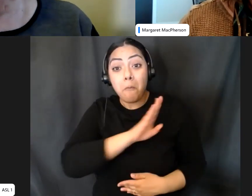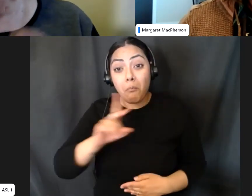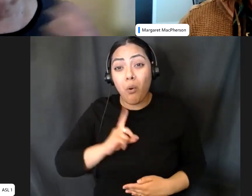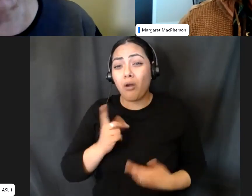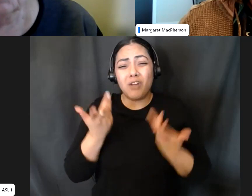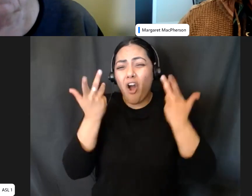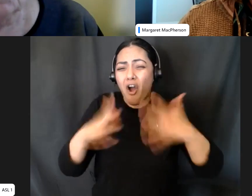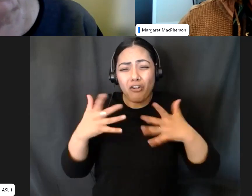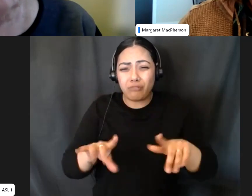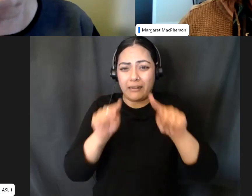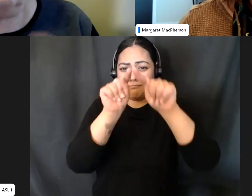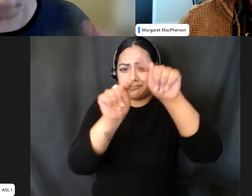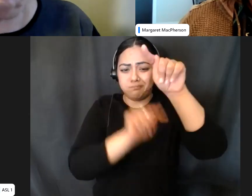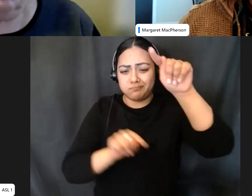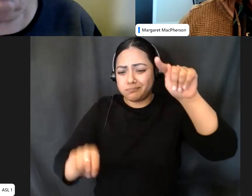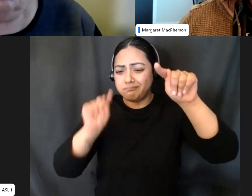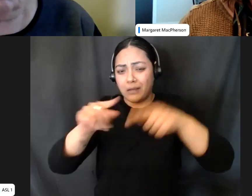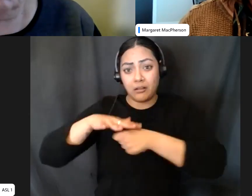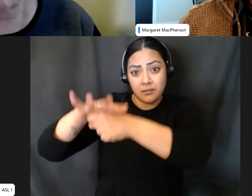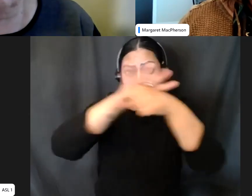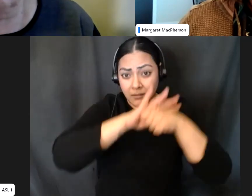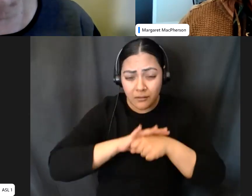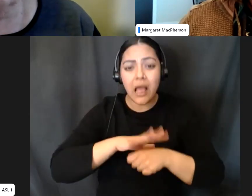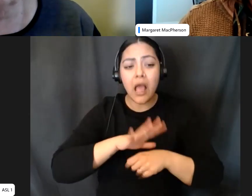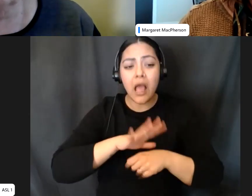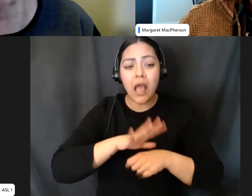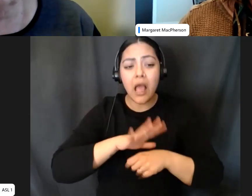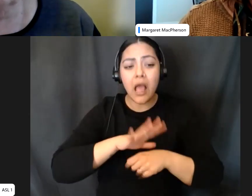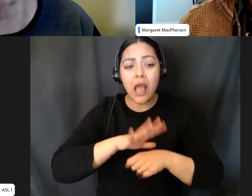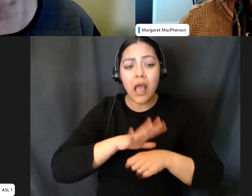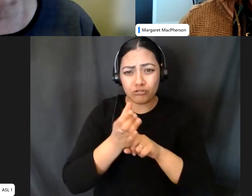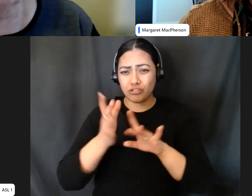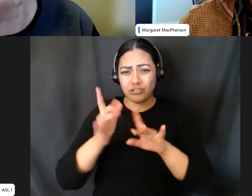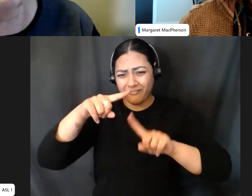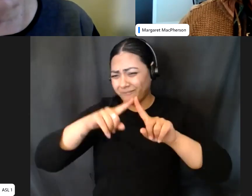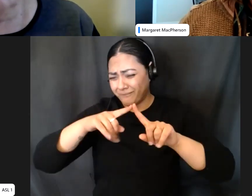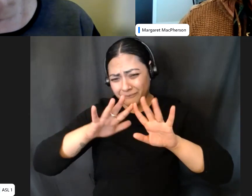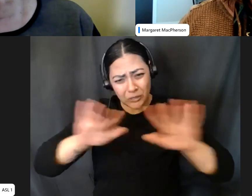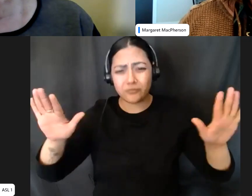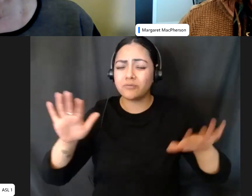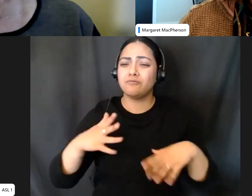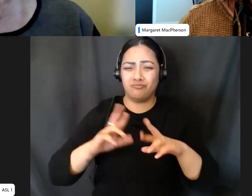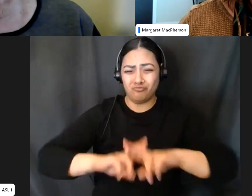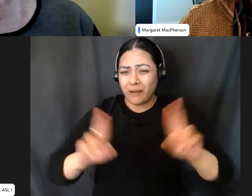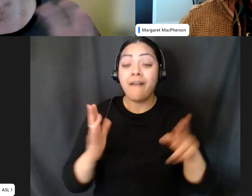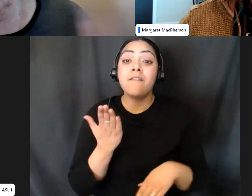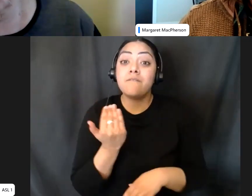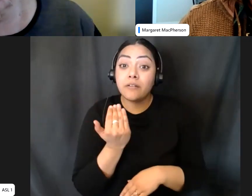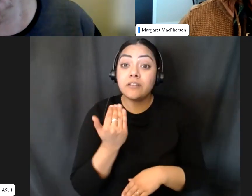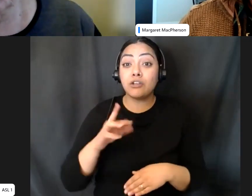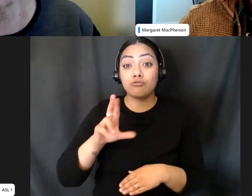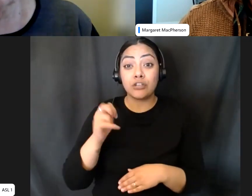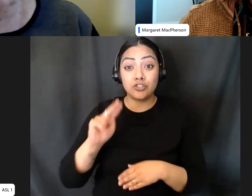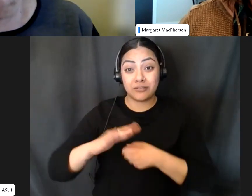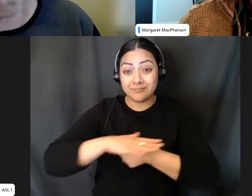diverse, culturally diverse as much as you can. It's a fairly small board. Our 15